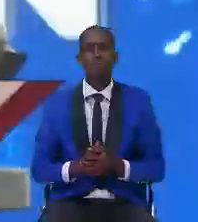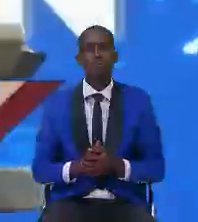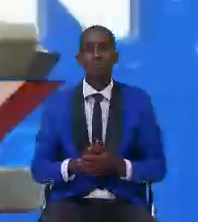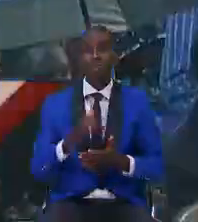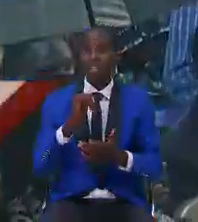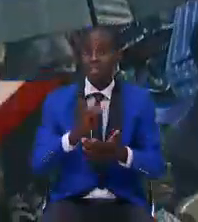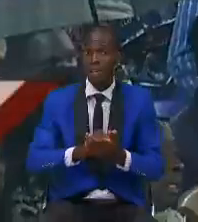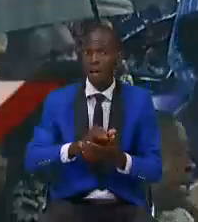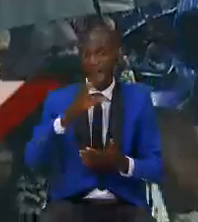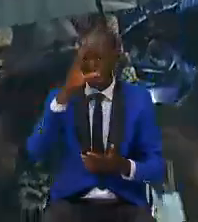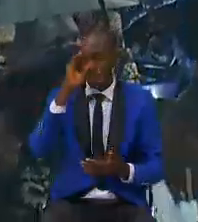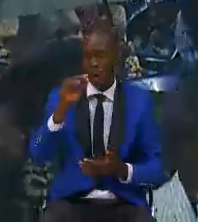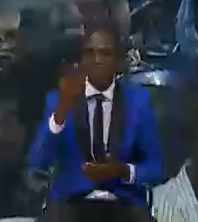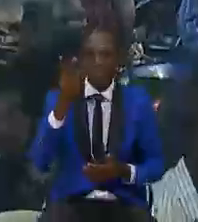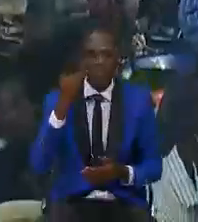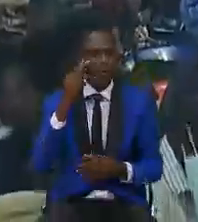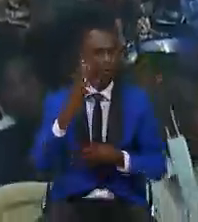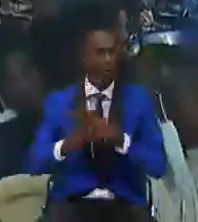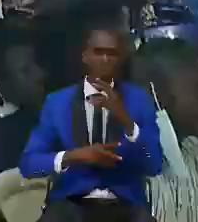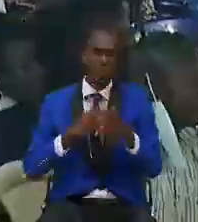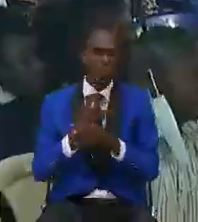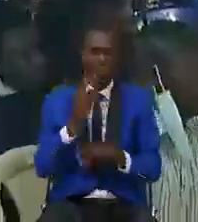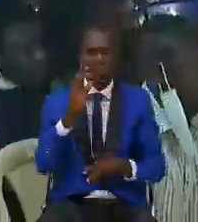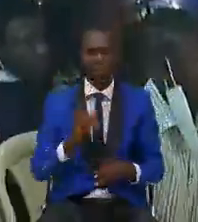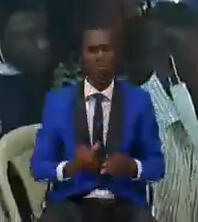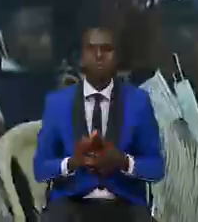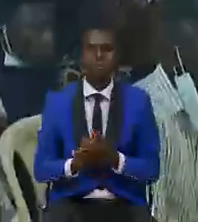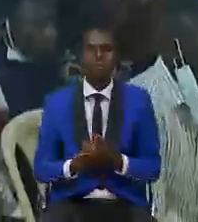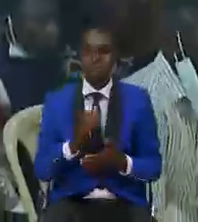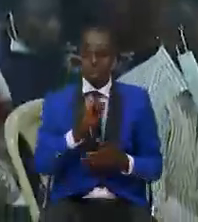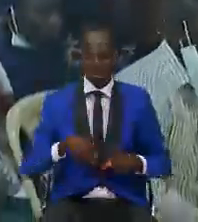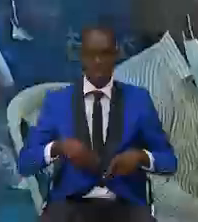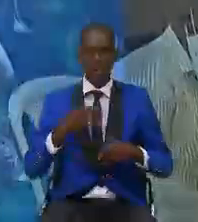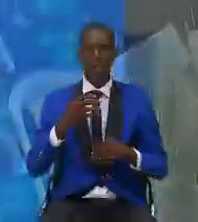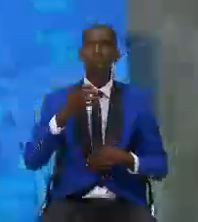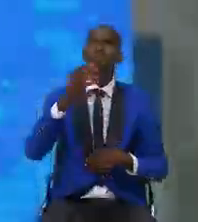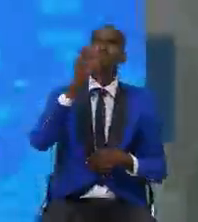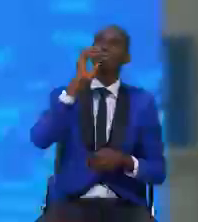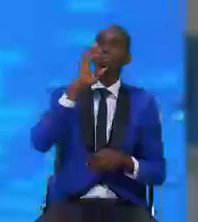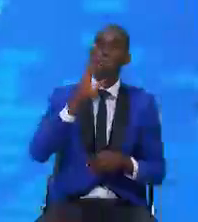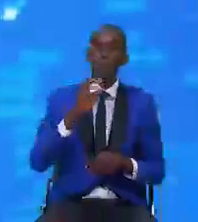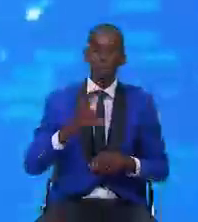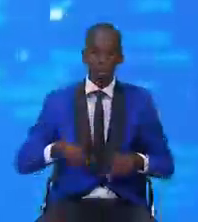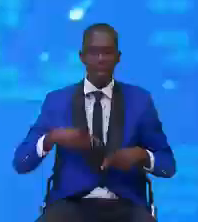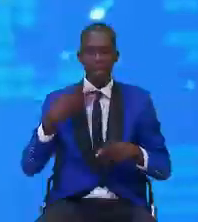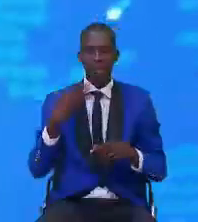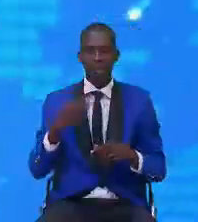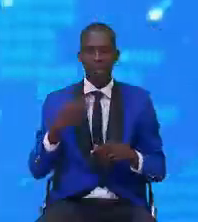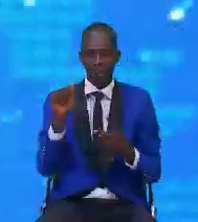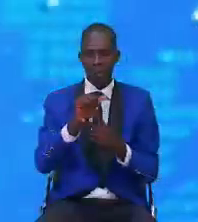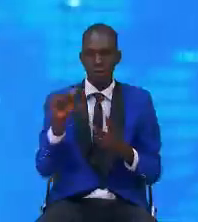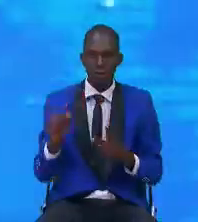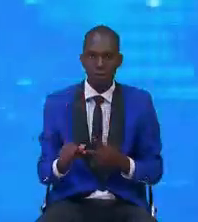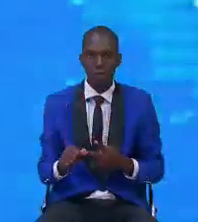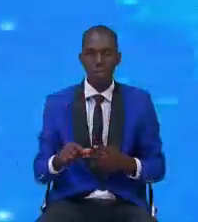in Jesus' name. That man was worldly. Think about him. Think about him. The life of drinking,